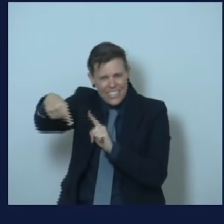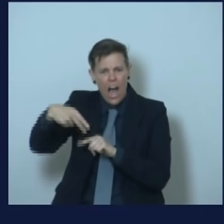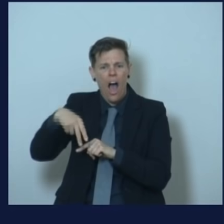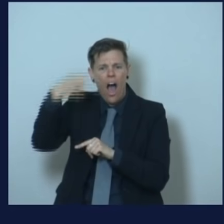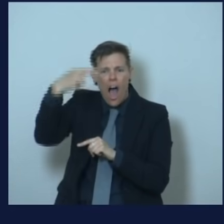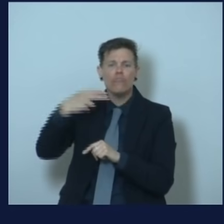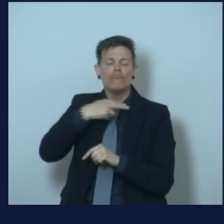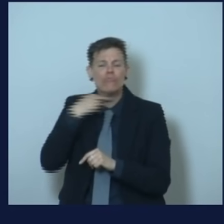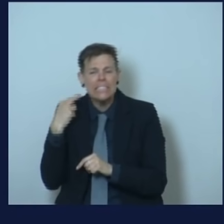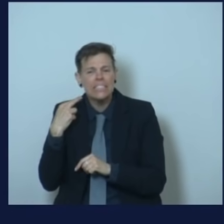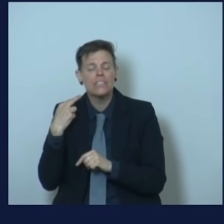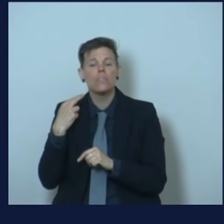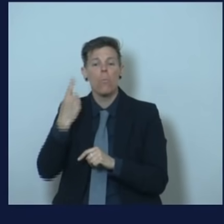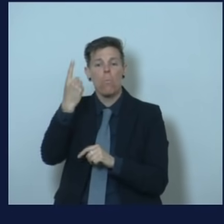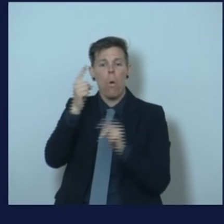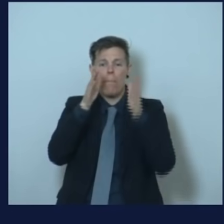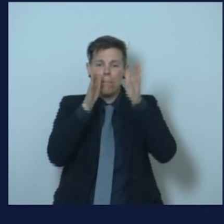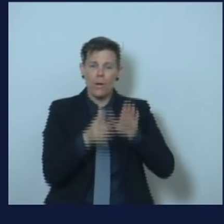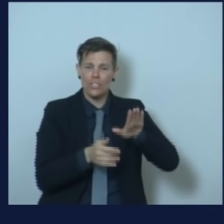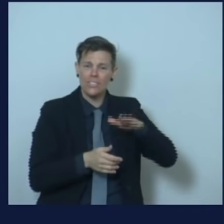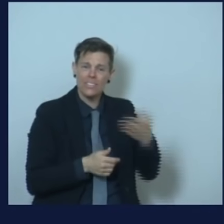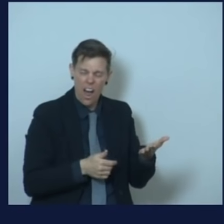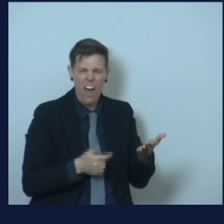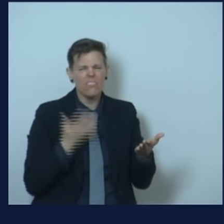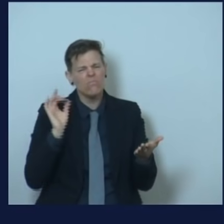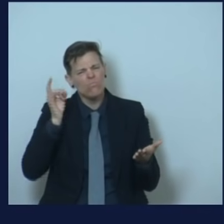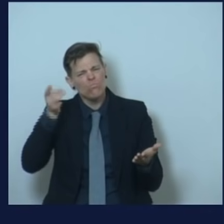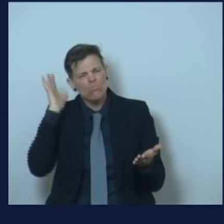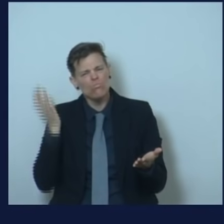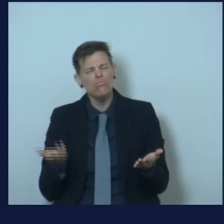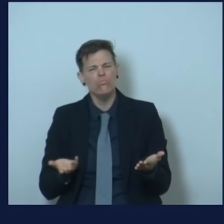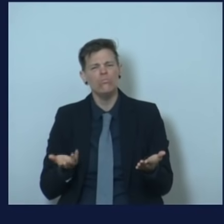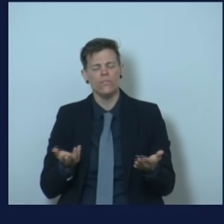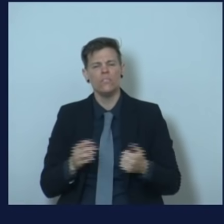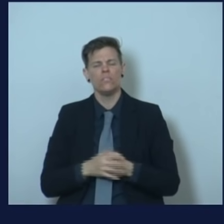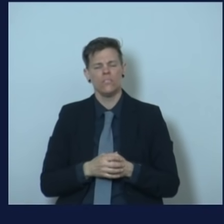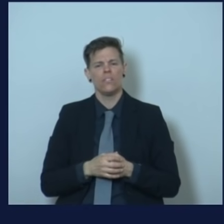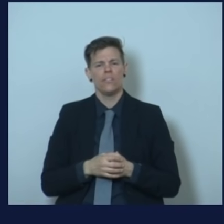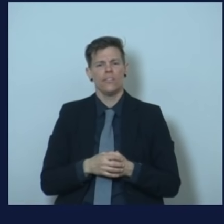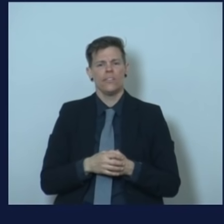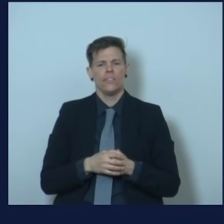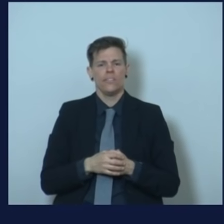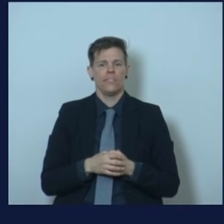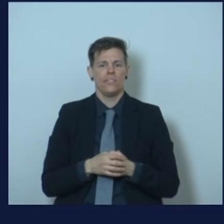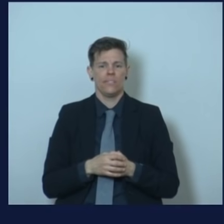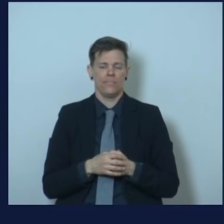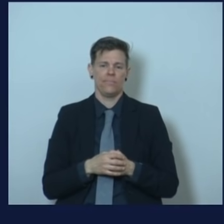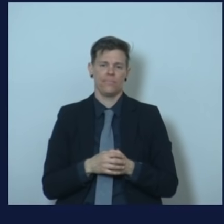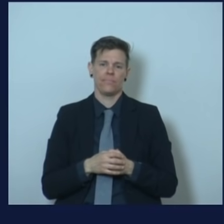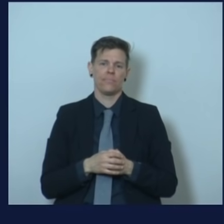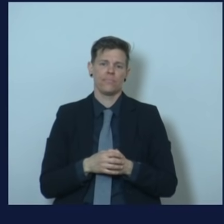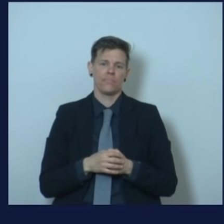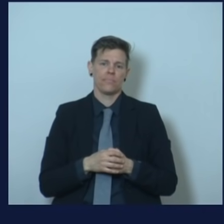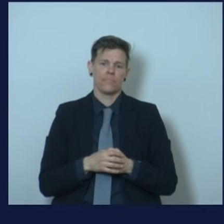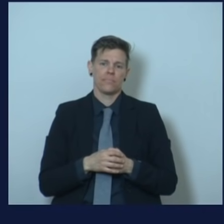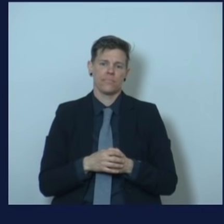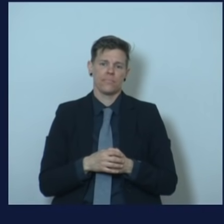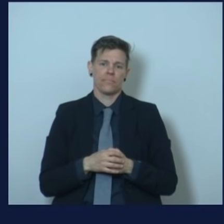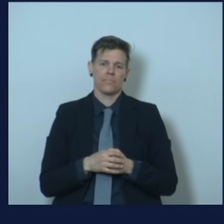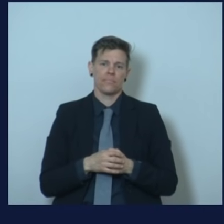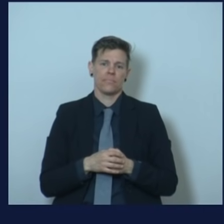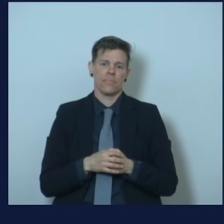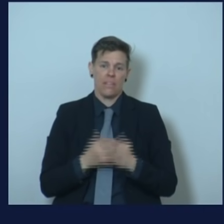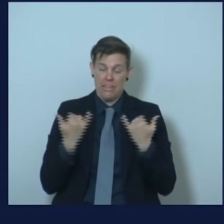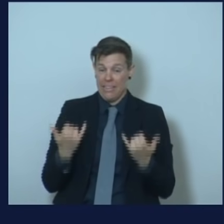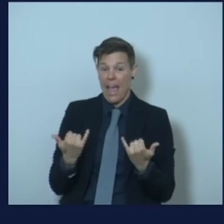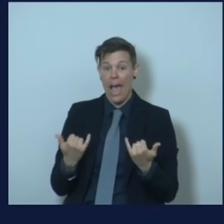tragedy. Saying, and this is now appearing, it's coming to me directly as the governor